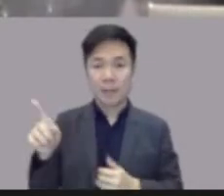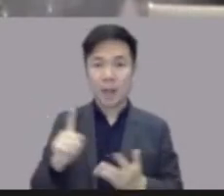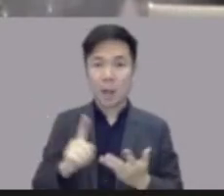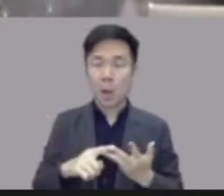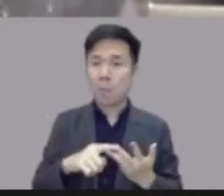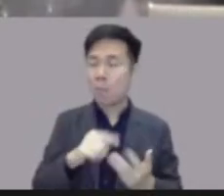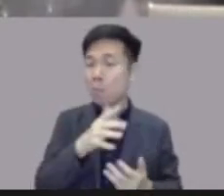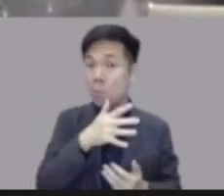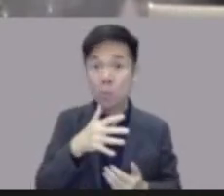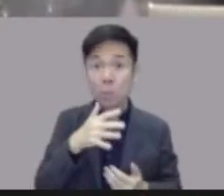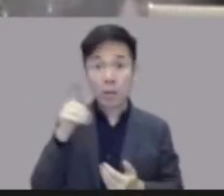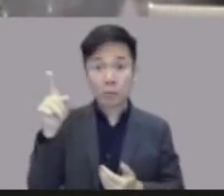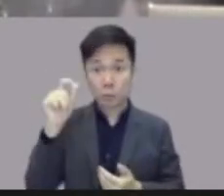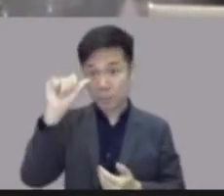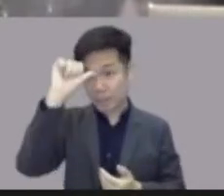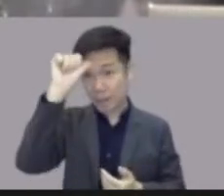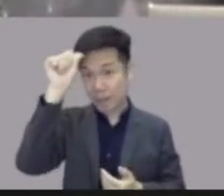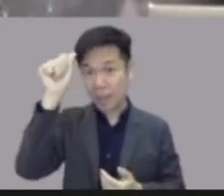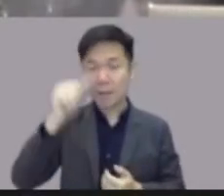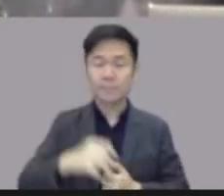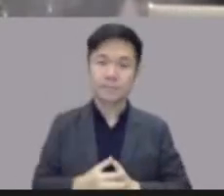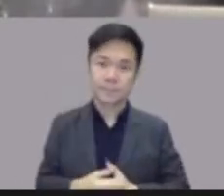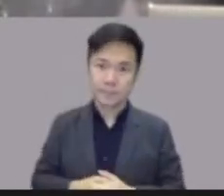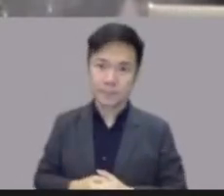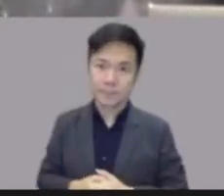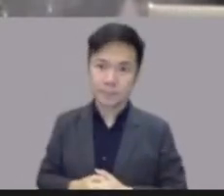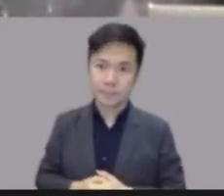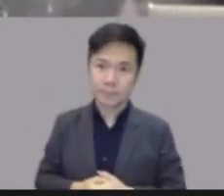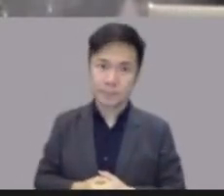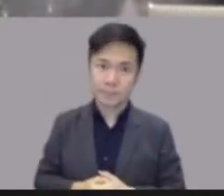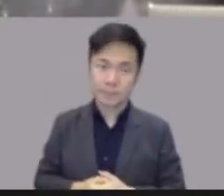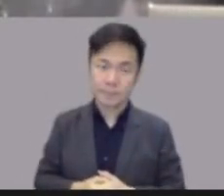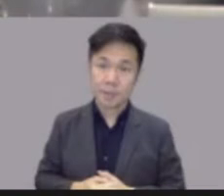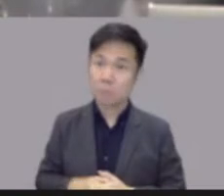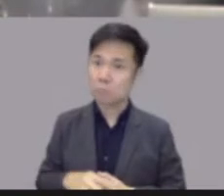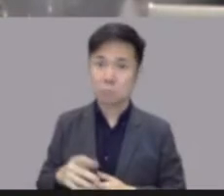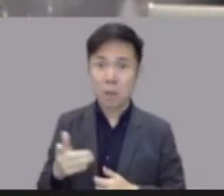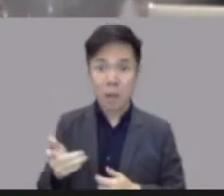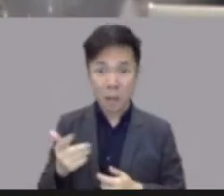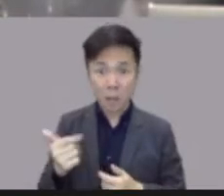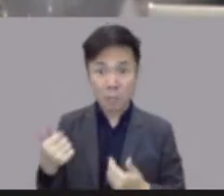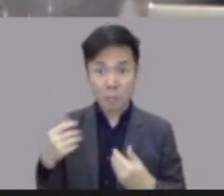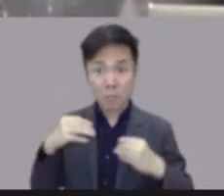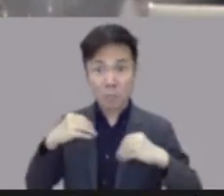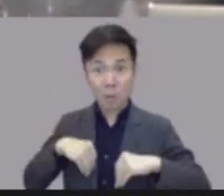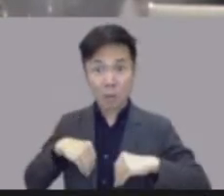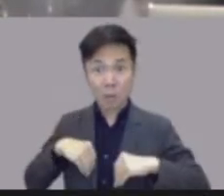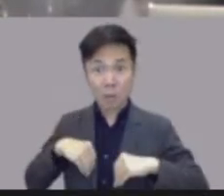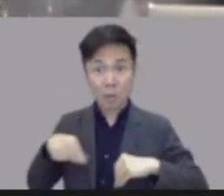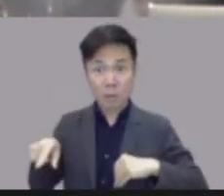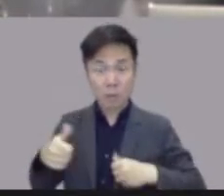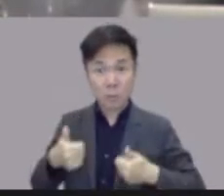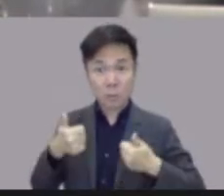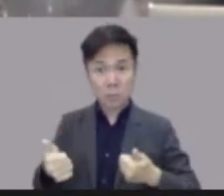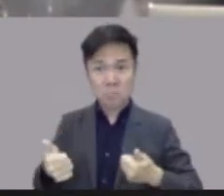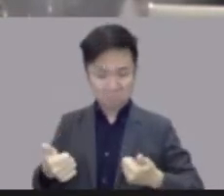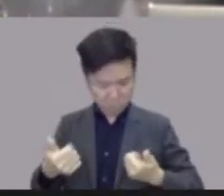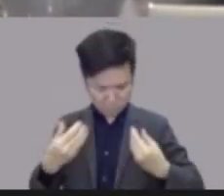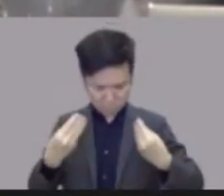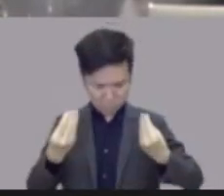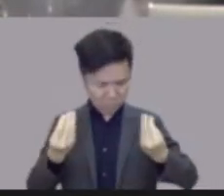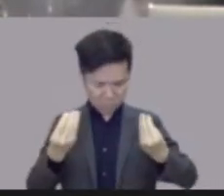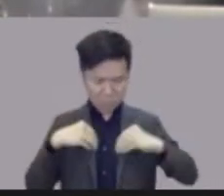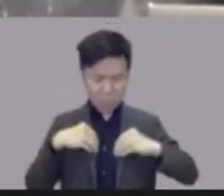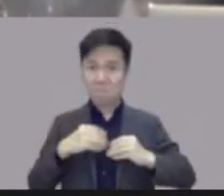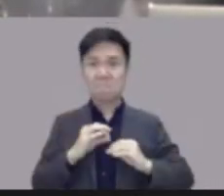India show that there has been no concrete ecological benefits high cost for small farmers for no-till